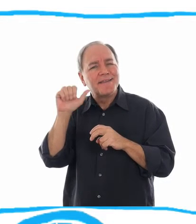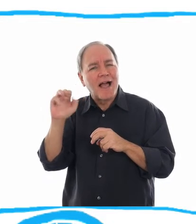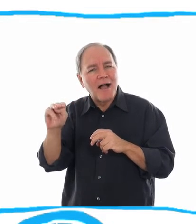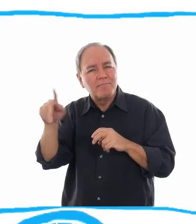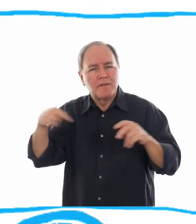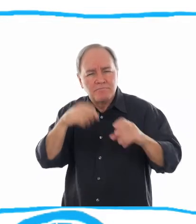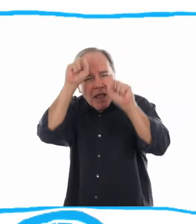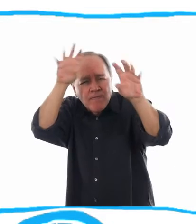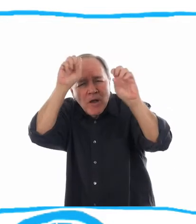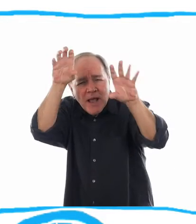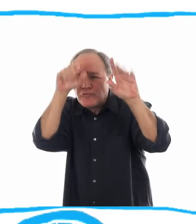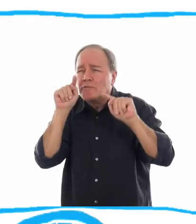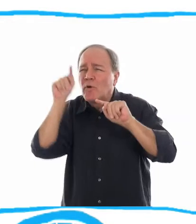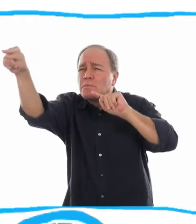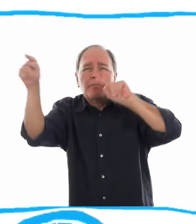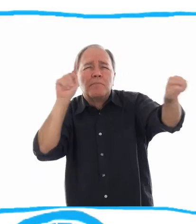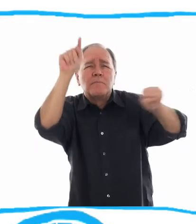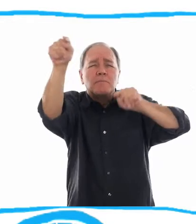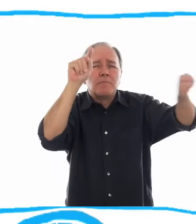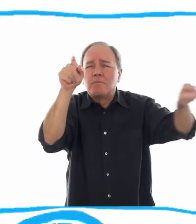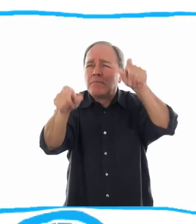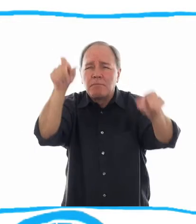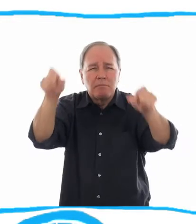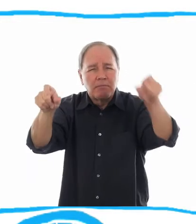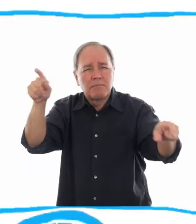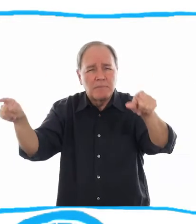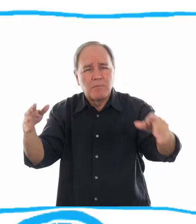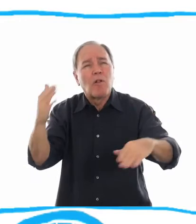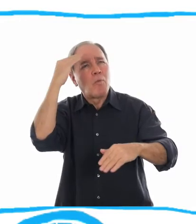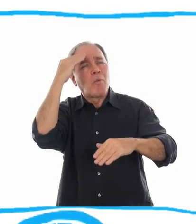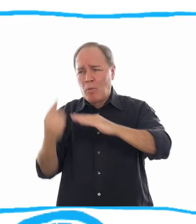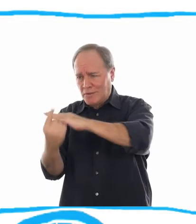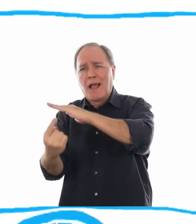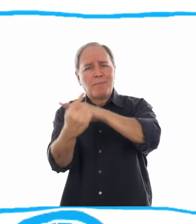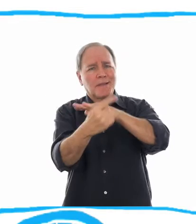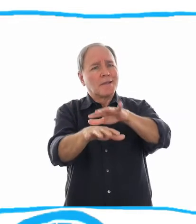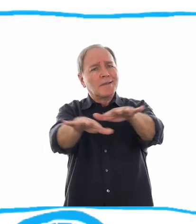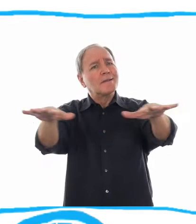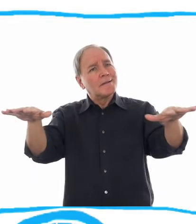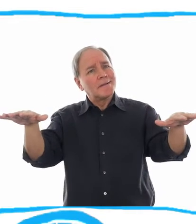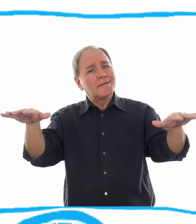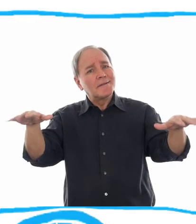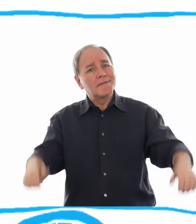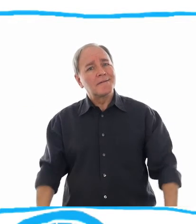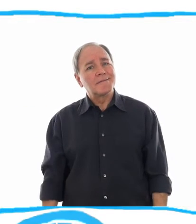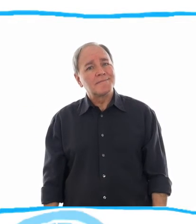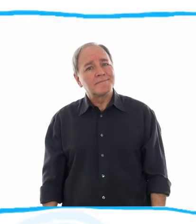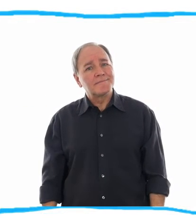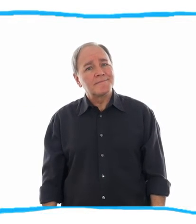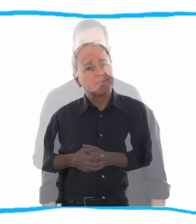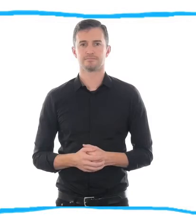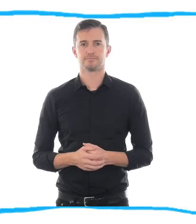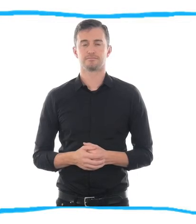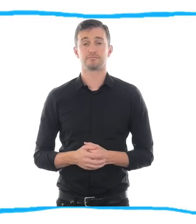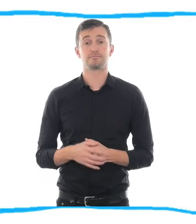it because it can reach people in the remote area and help them get updated with all the things happening.